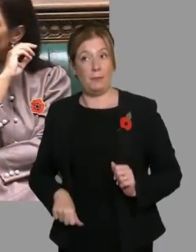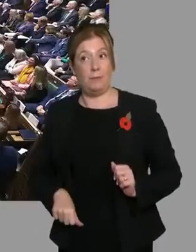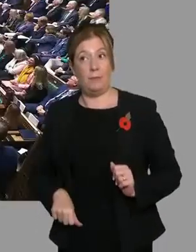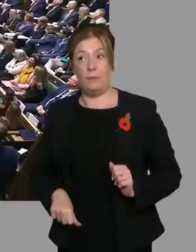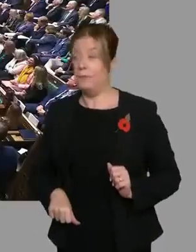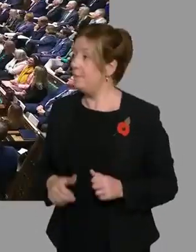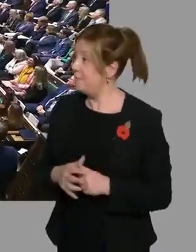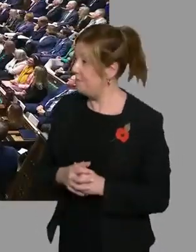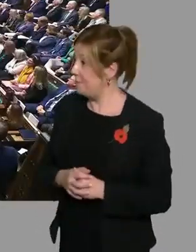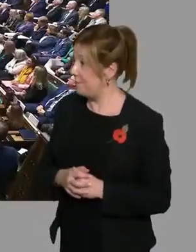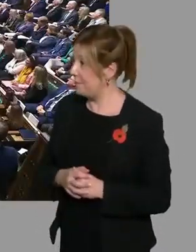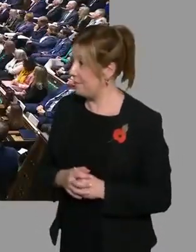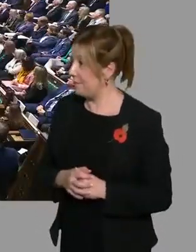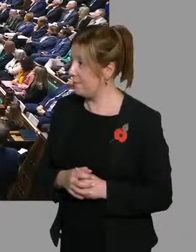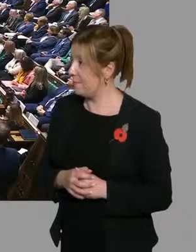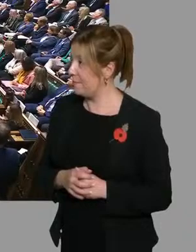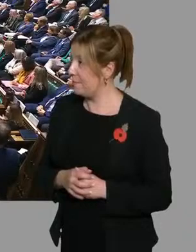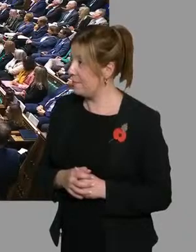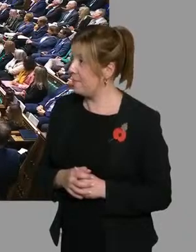Speaker.